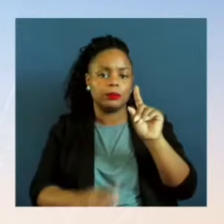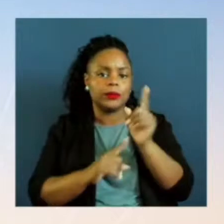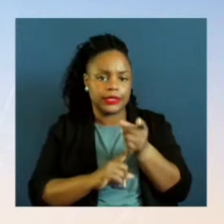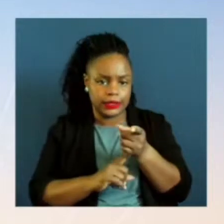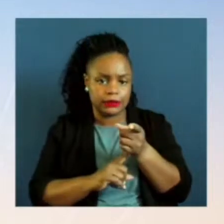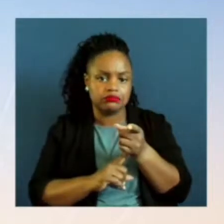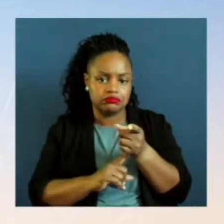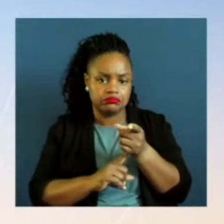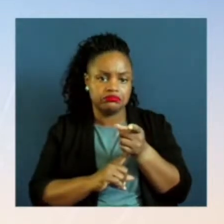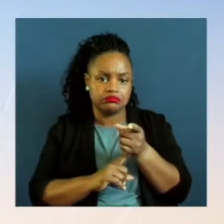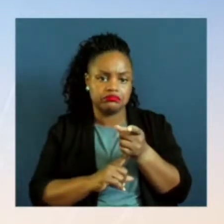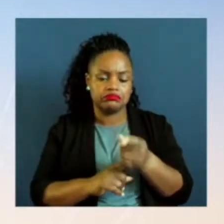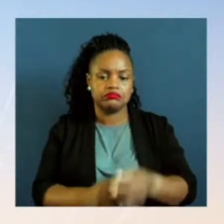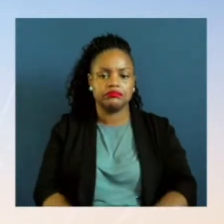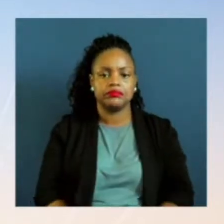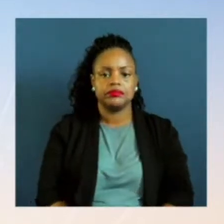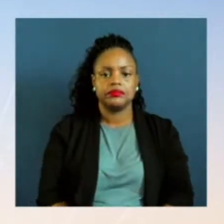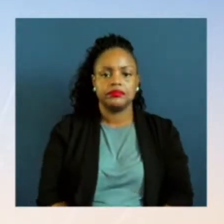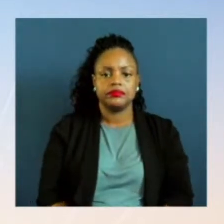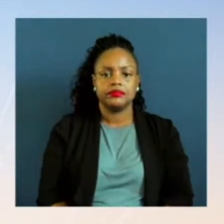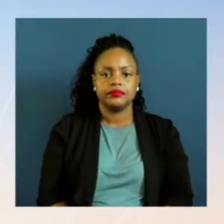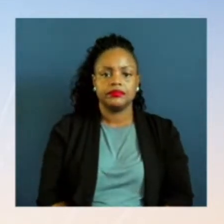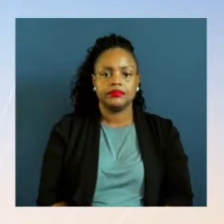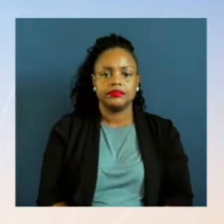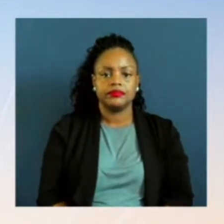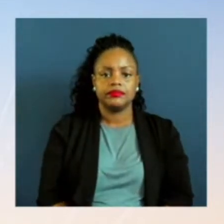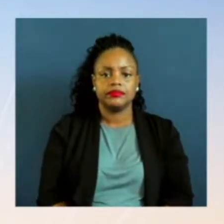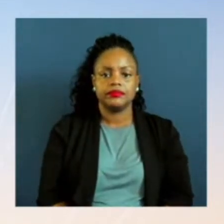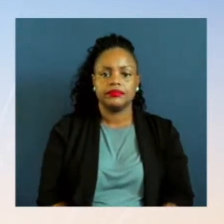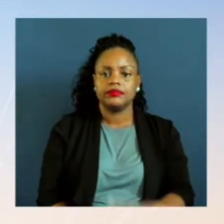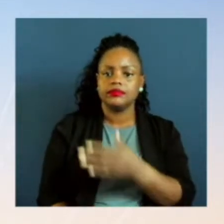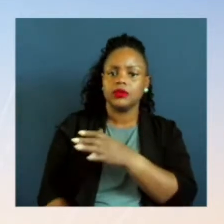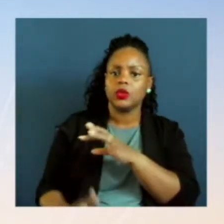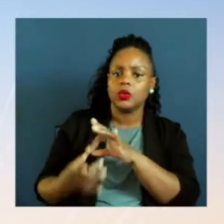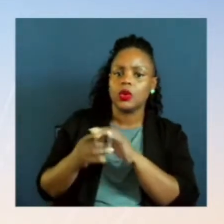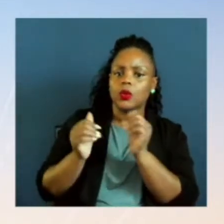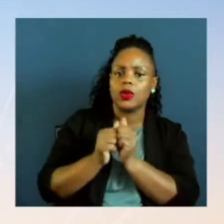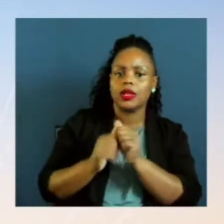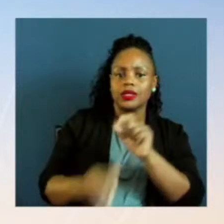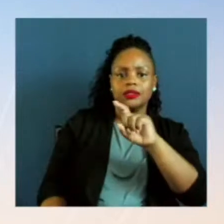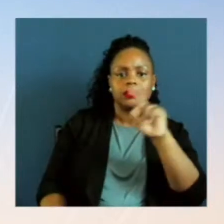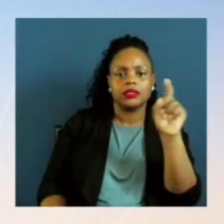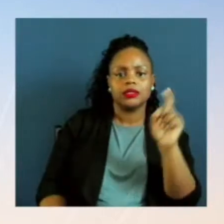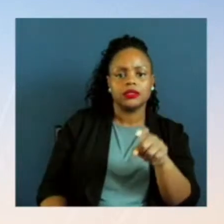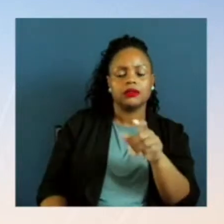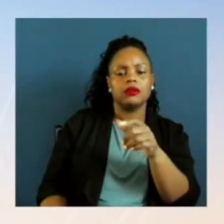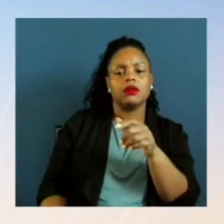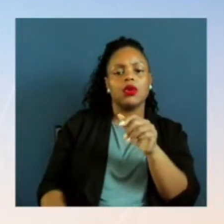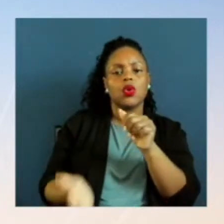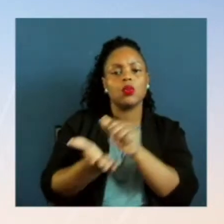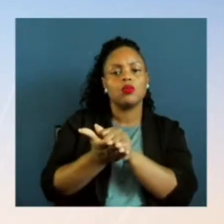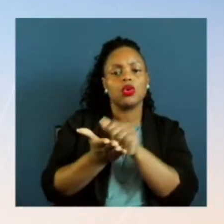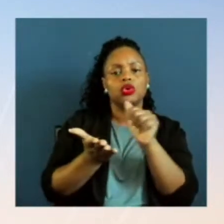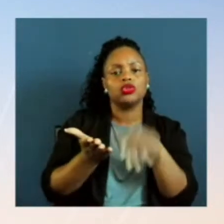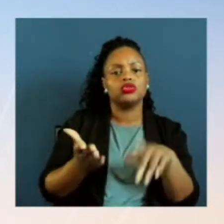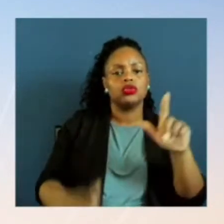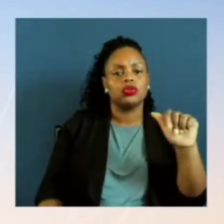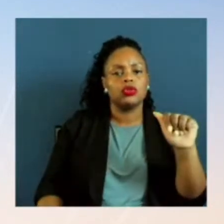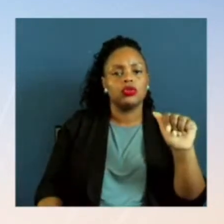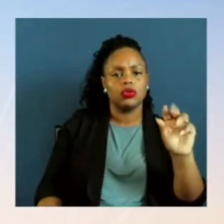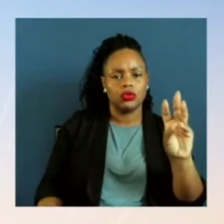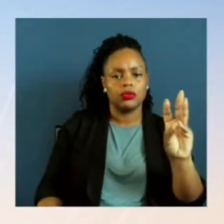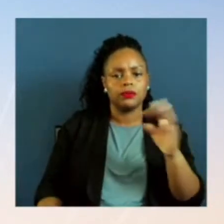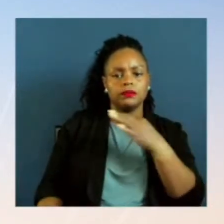both legal. With regard to the Texas abortion law, President Biden has a Supreme Court commission